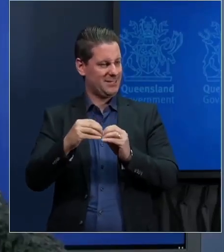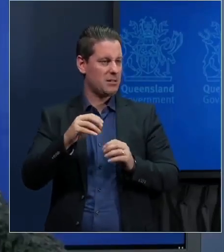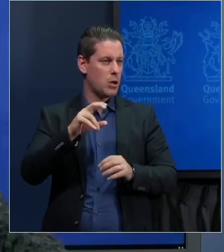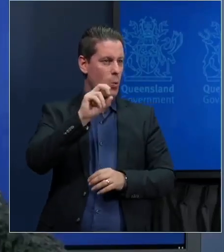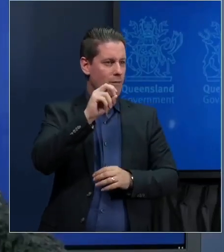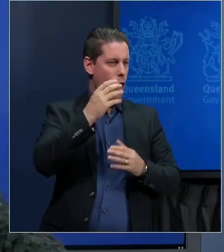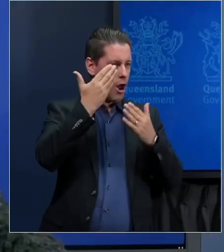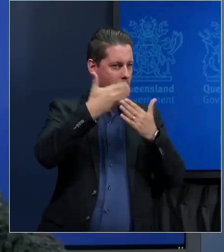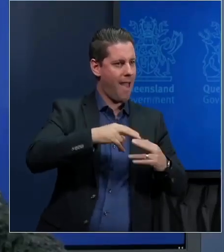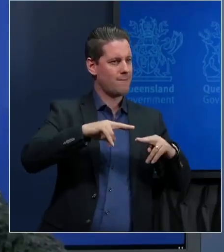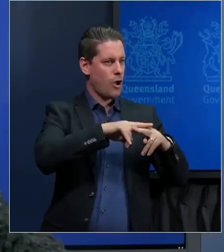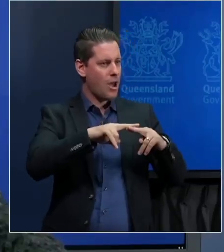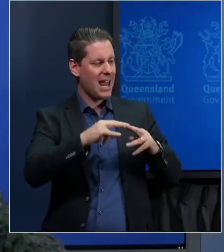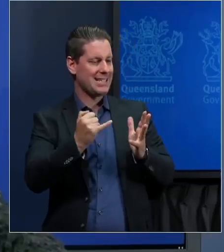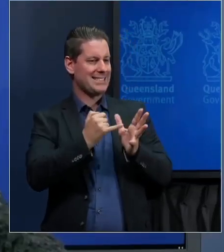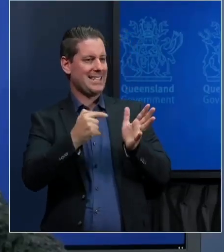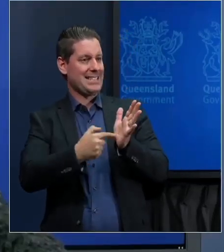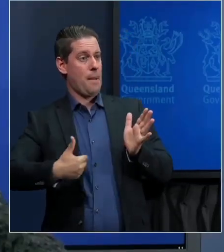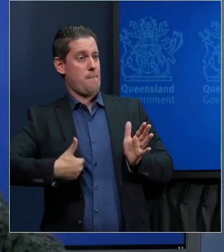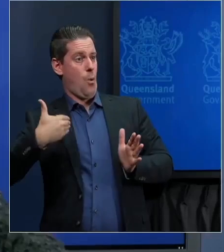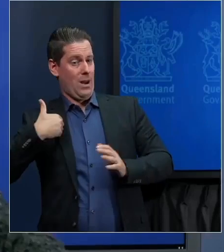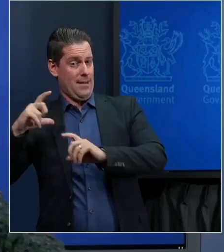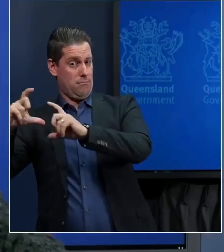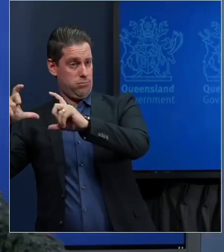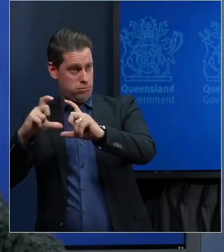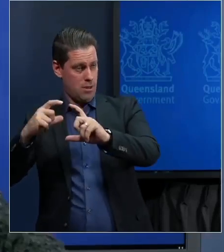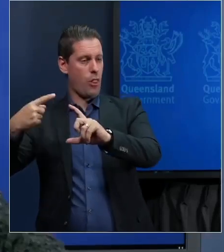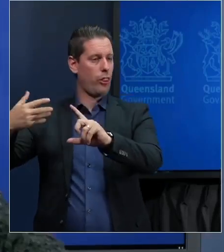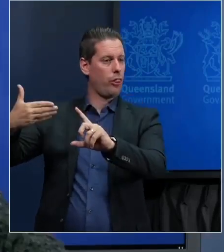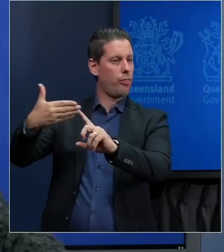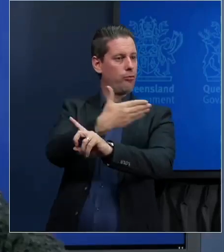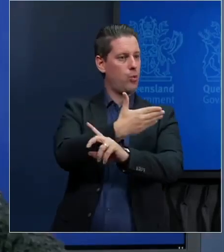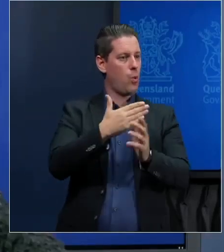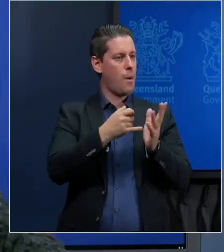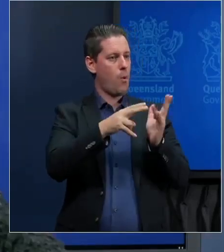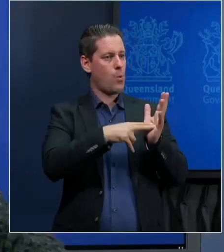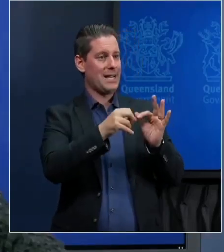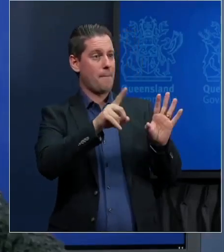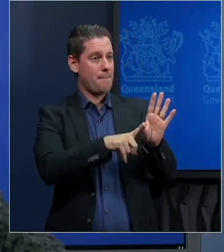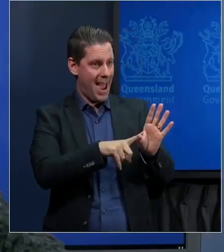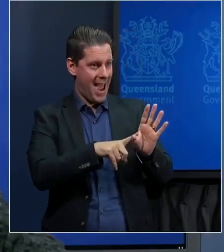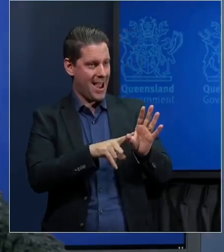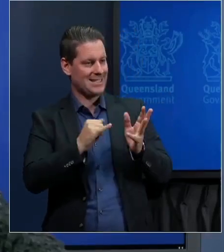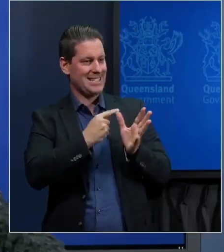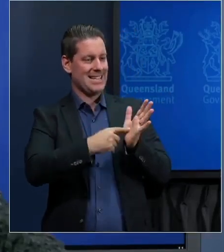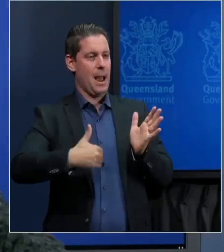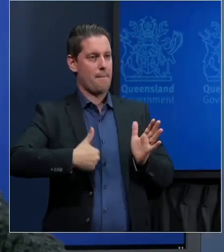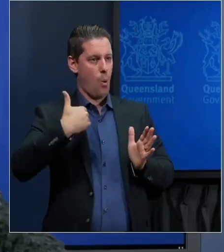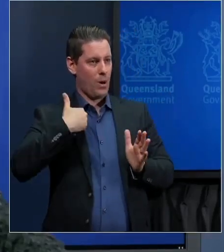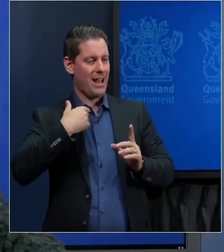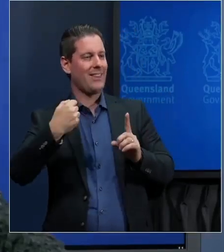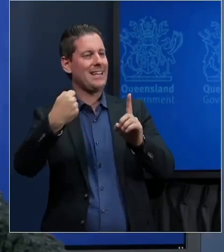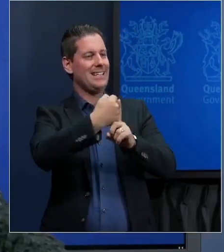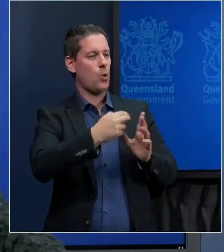the early hours of Saturday. Then move across Moreton Bay during Saturday morning and to the north of the Brisbane